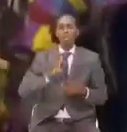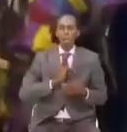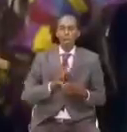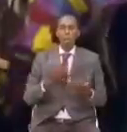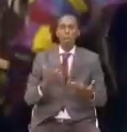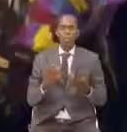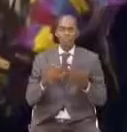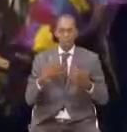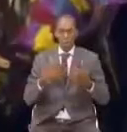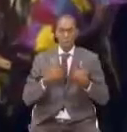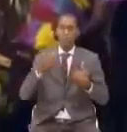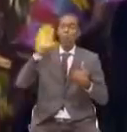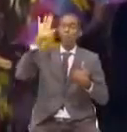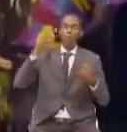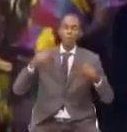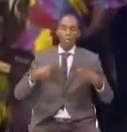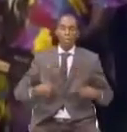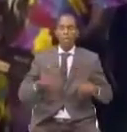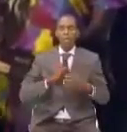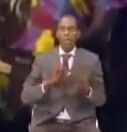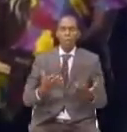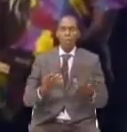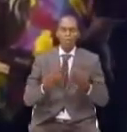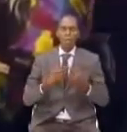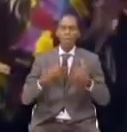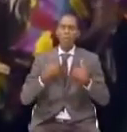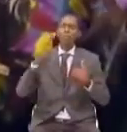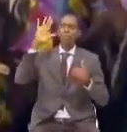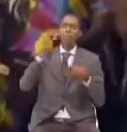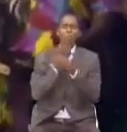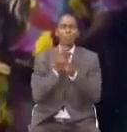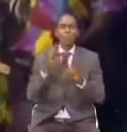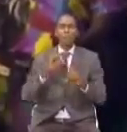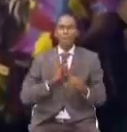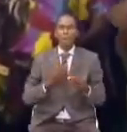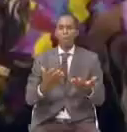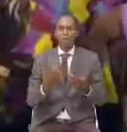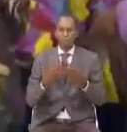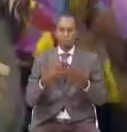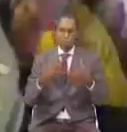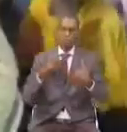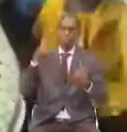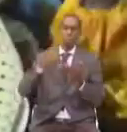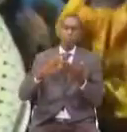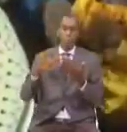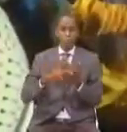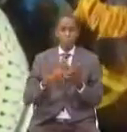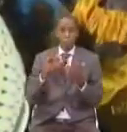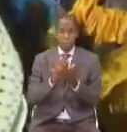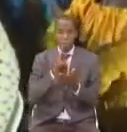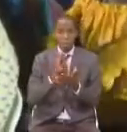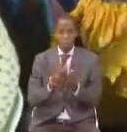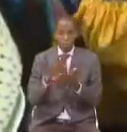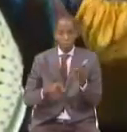help. I want to have your salvation. I want to have your forgiveness. Where are you? Where are you? Hurry up. Raise up that hand. Raise